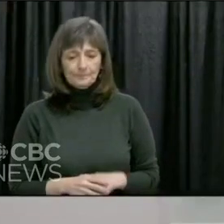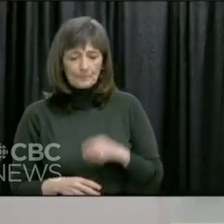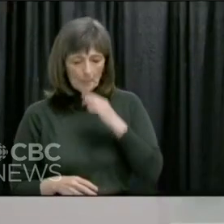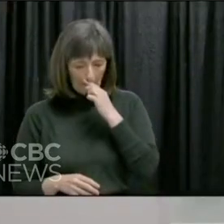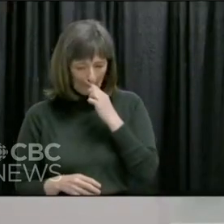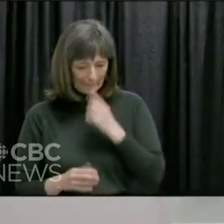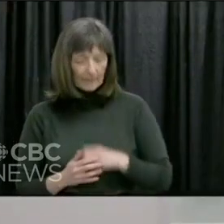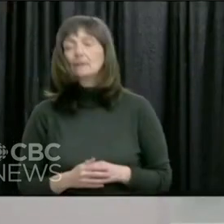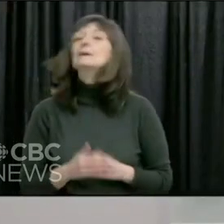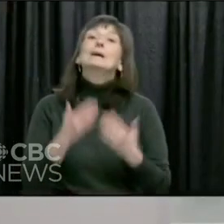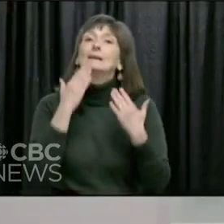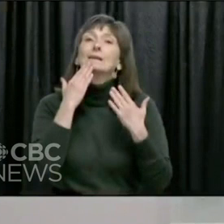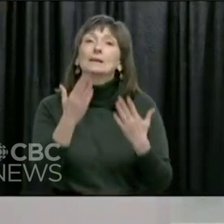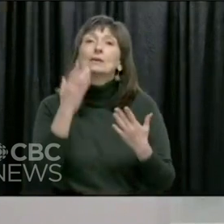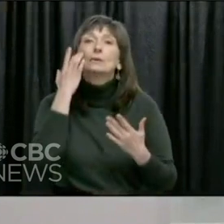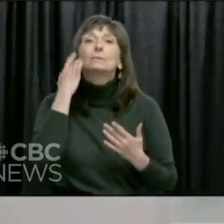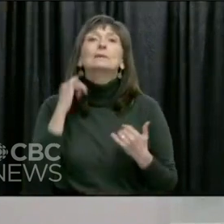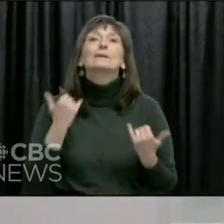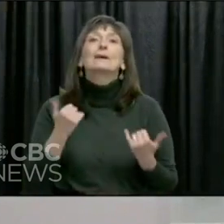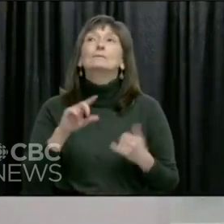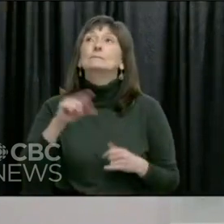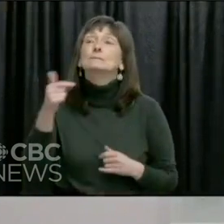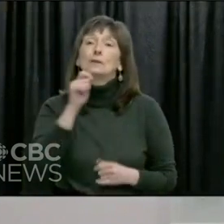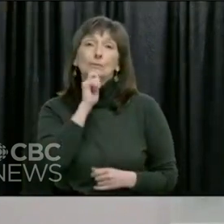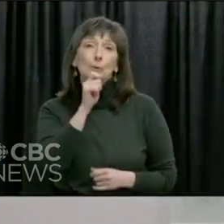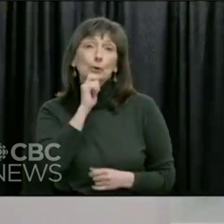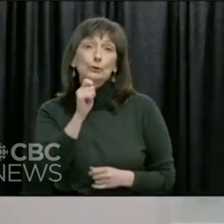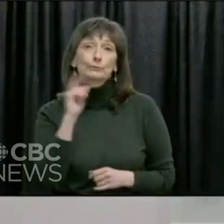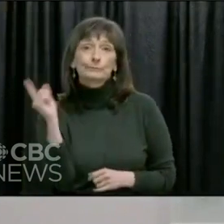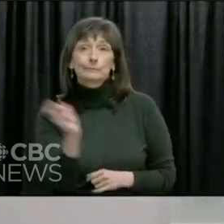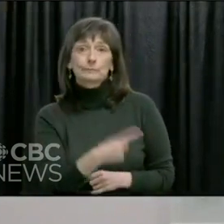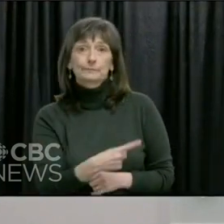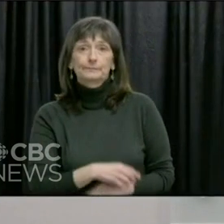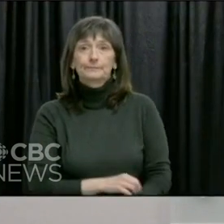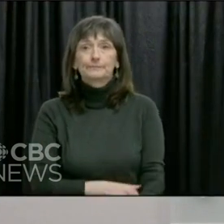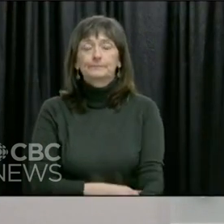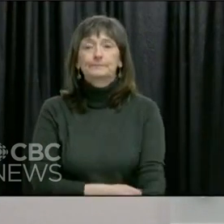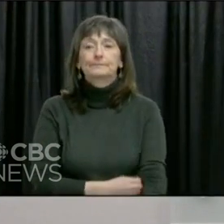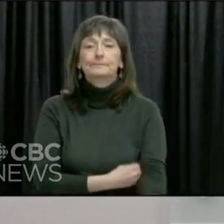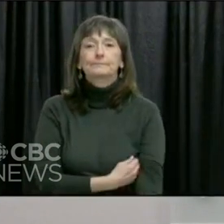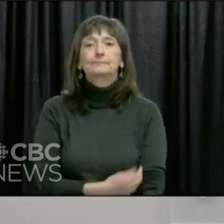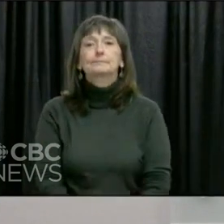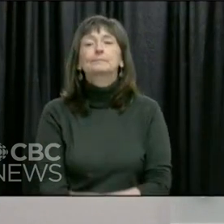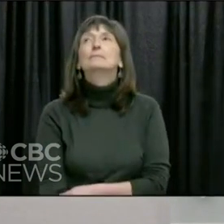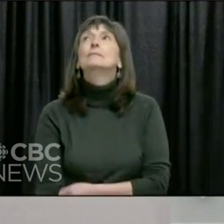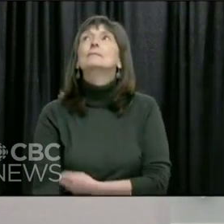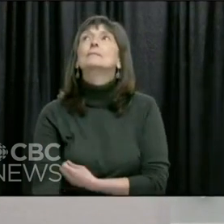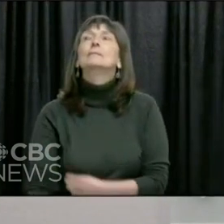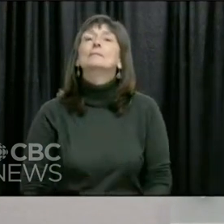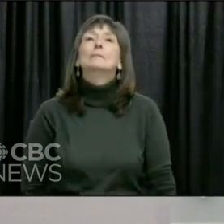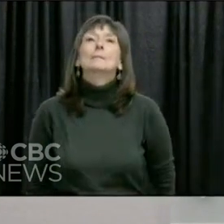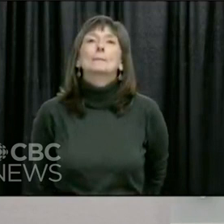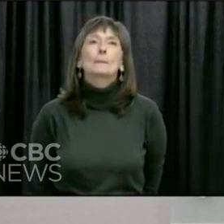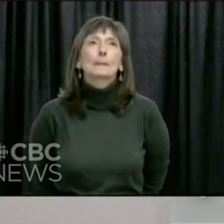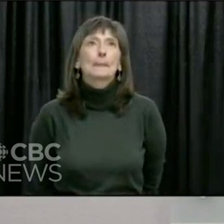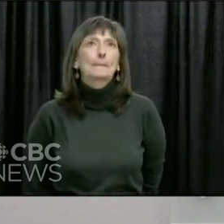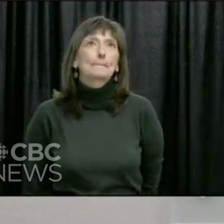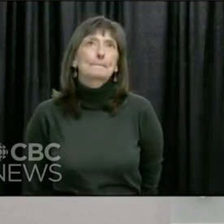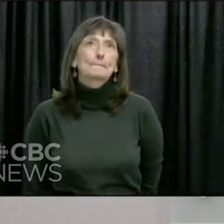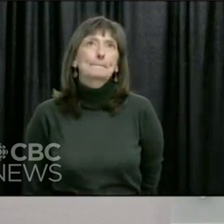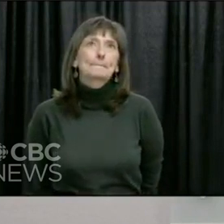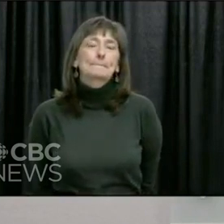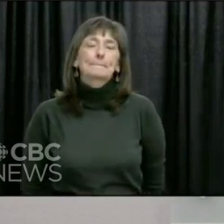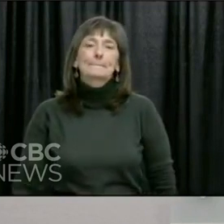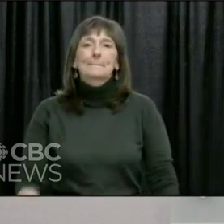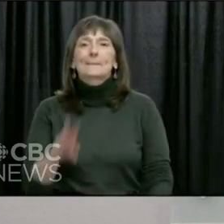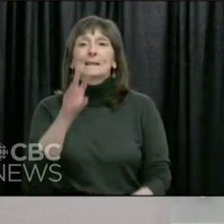you, Mr. Haggie, and I now turn it over to the media for today's questions. Thank you, Premier. For the benefit of our speakers, we